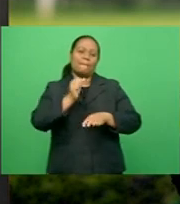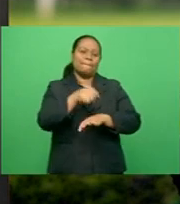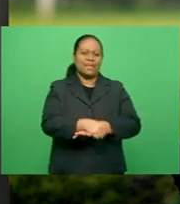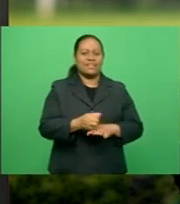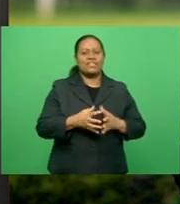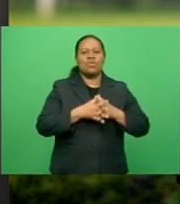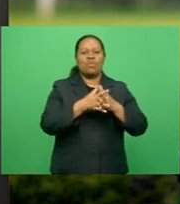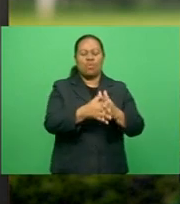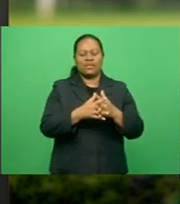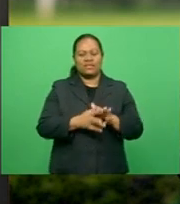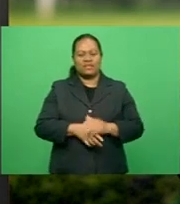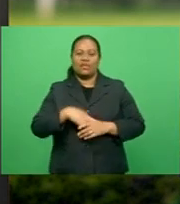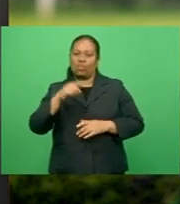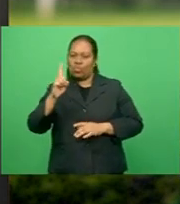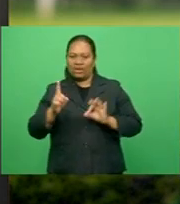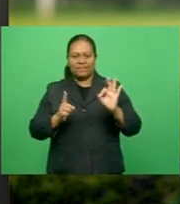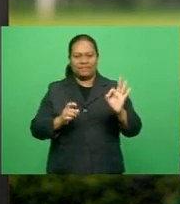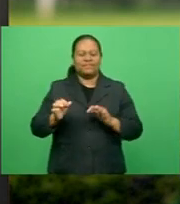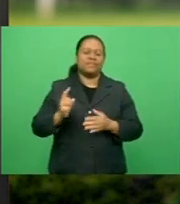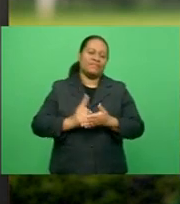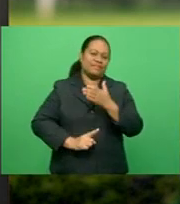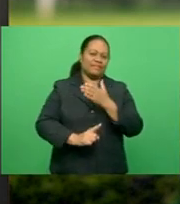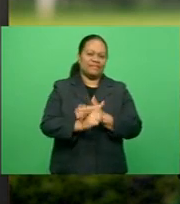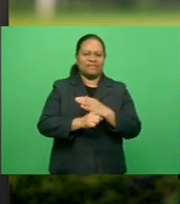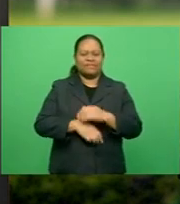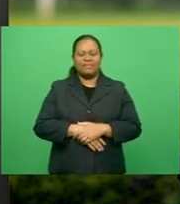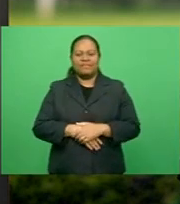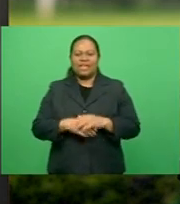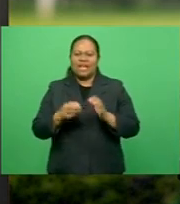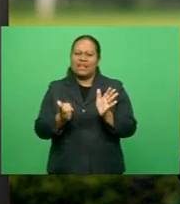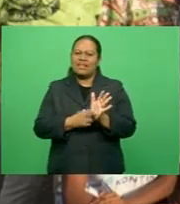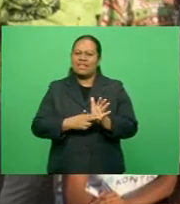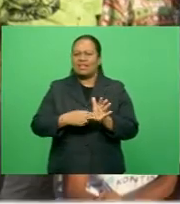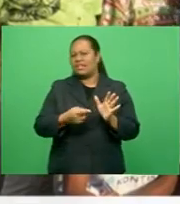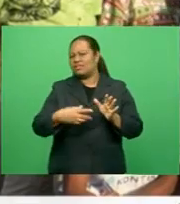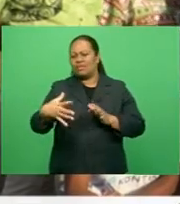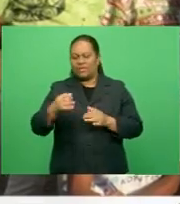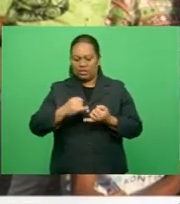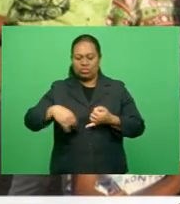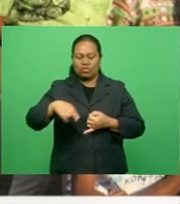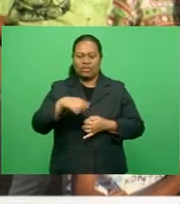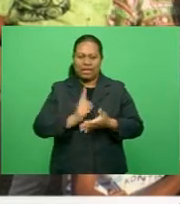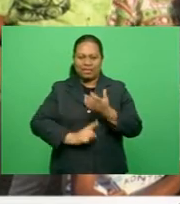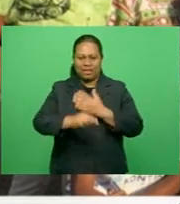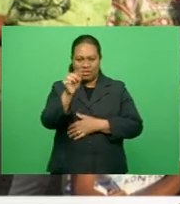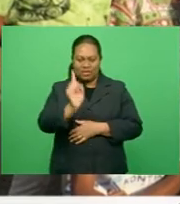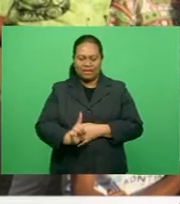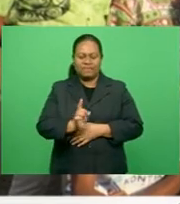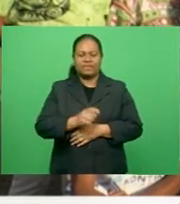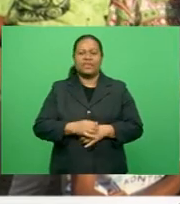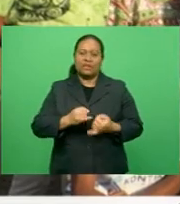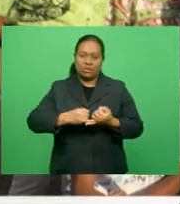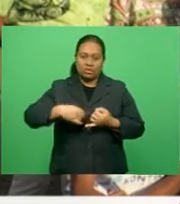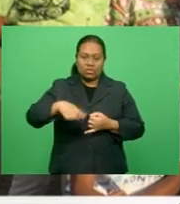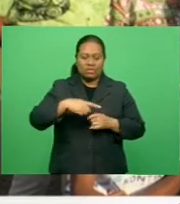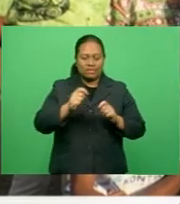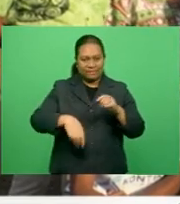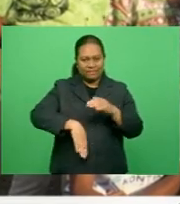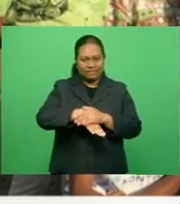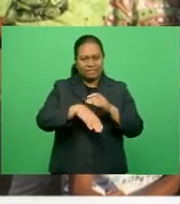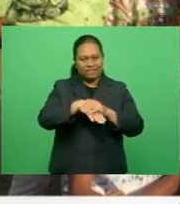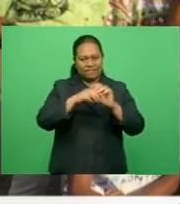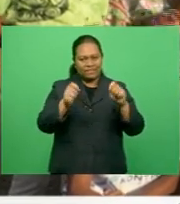Western Division 2 1-0 in the final at Nasova Ground in Suva today. Suva football team captain